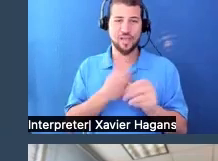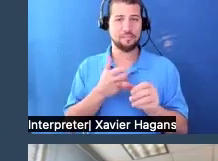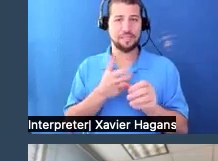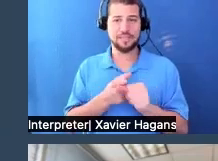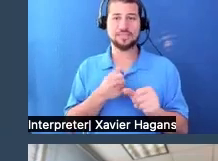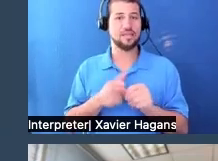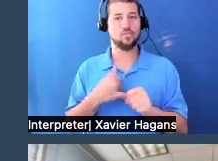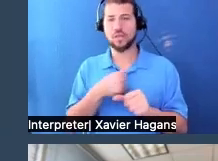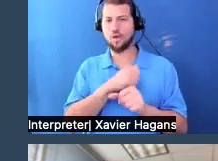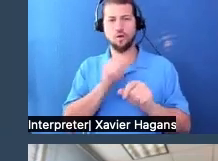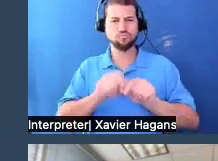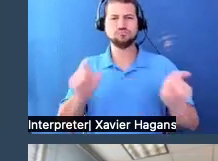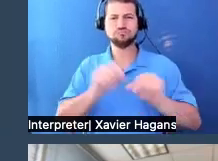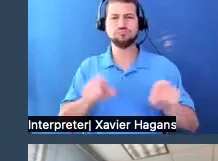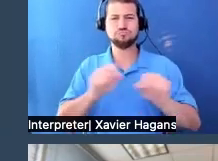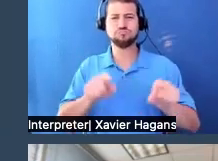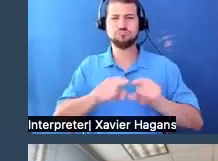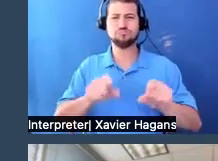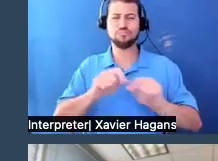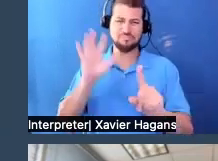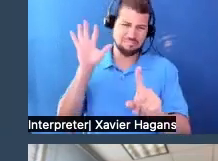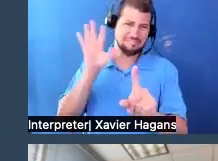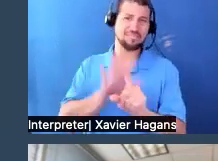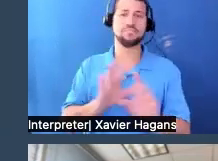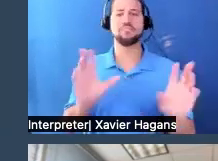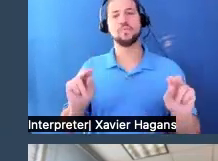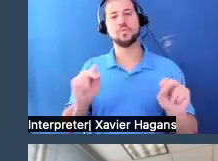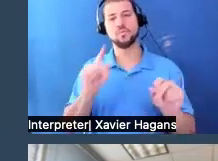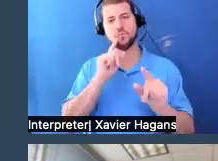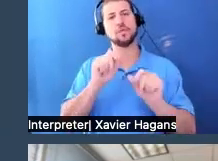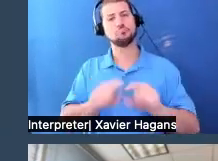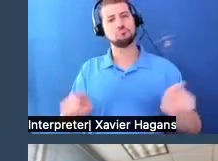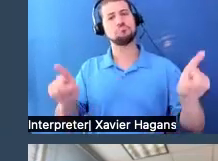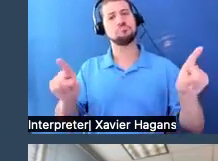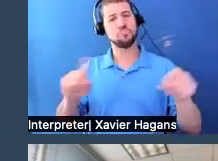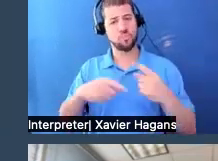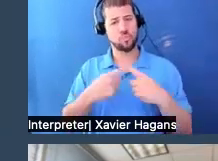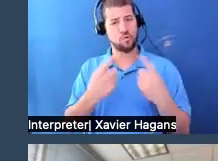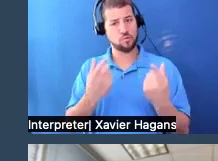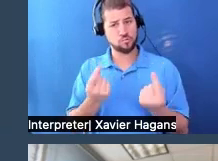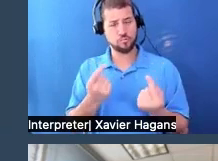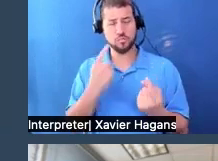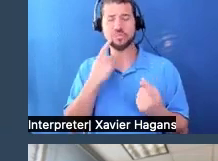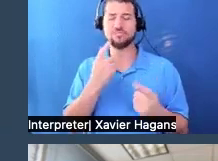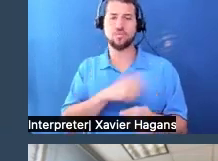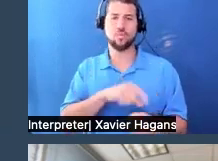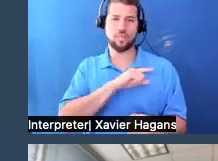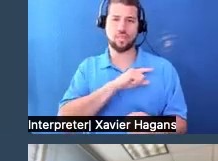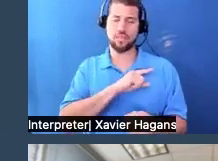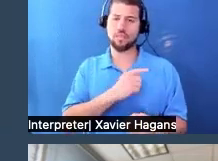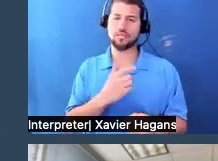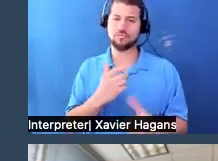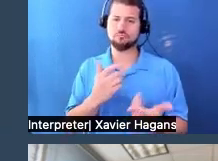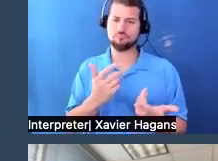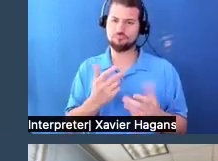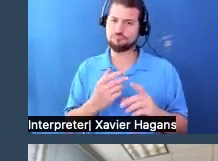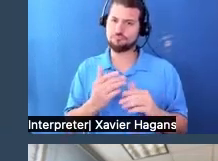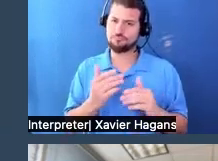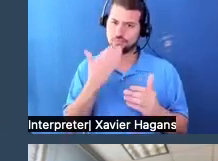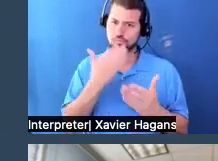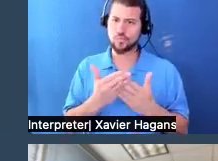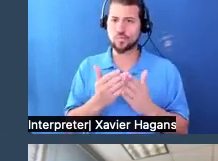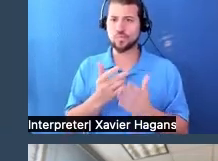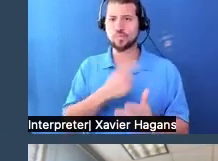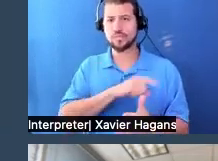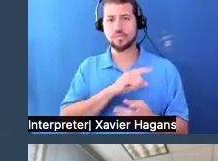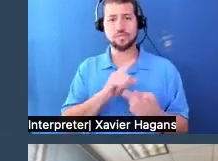extraordinary amount of information at you, but we do push. It tends to be high quality. You can access our reports on the state of the